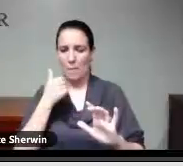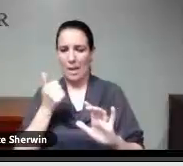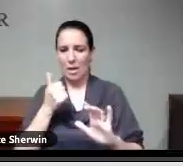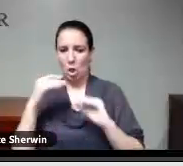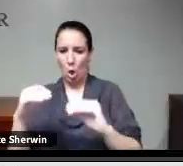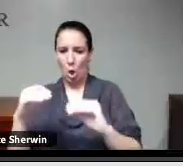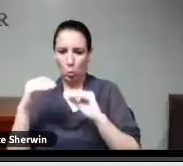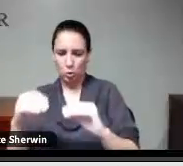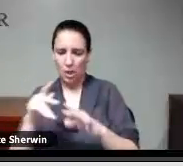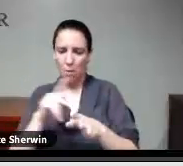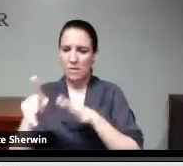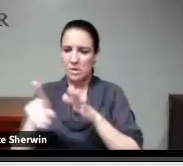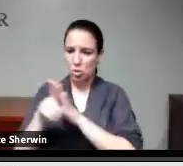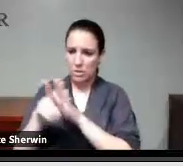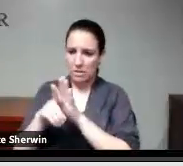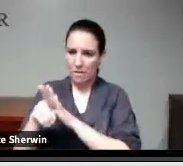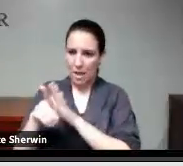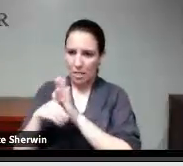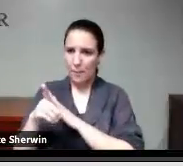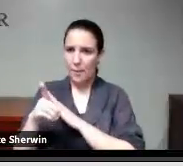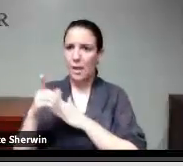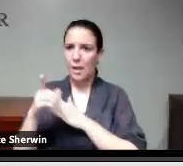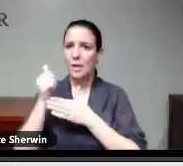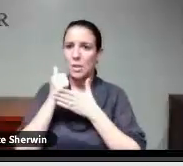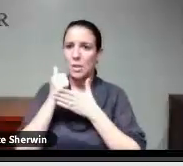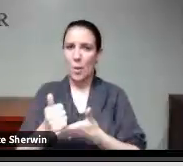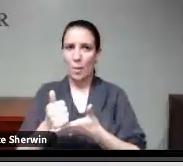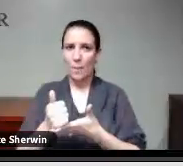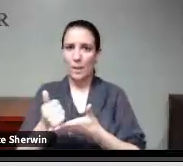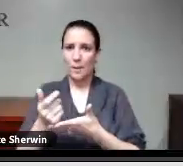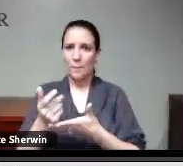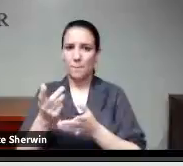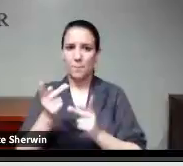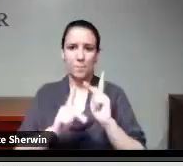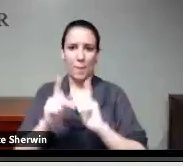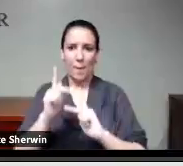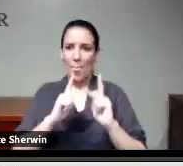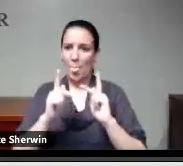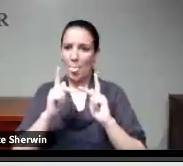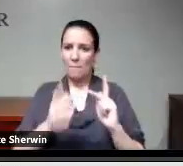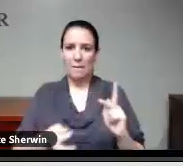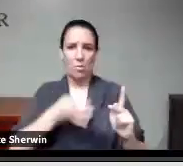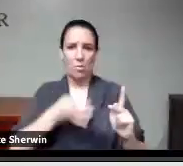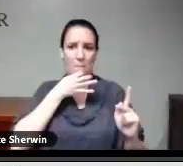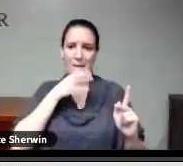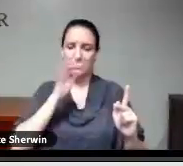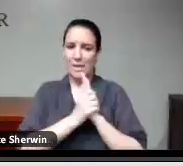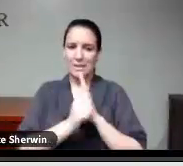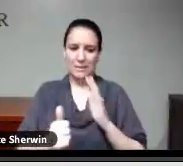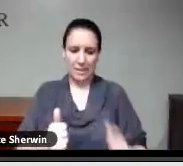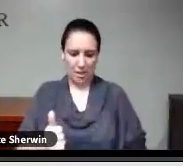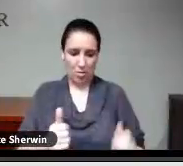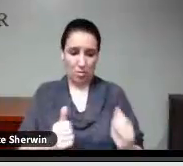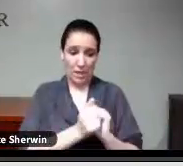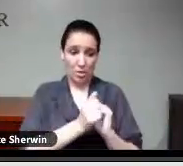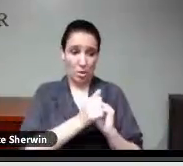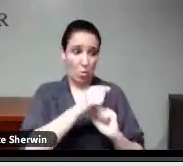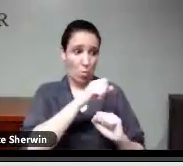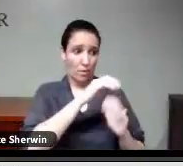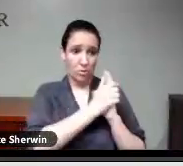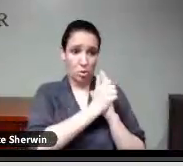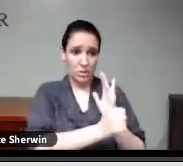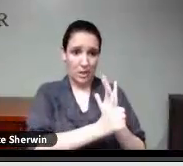professional development, helping people master the skills associated either with their job or their changing roles